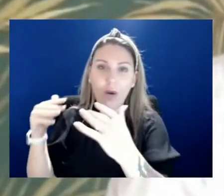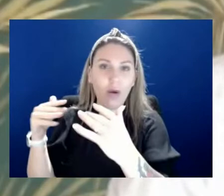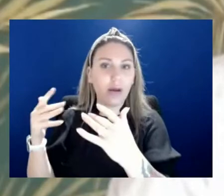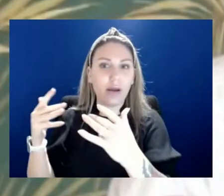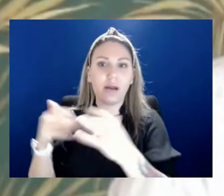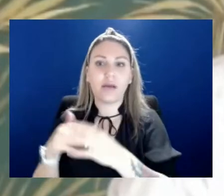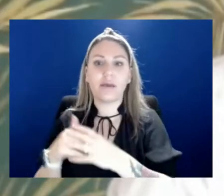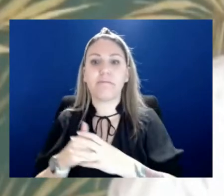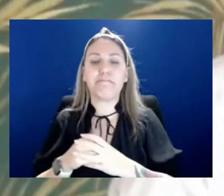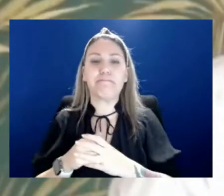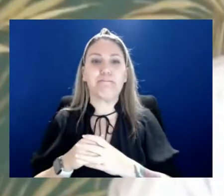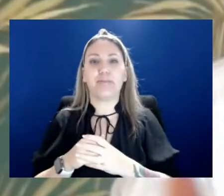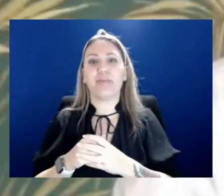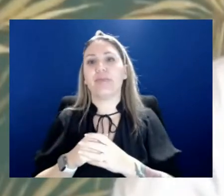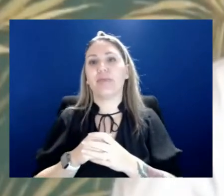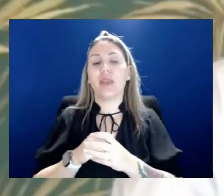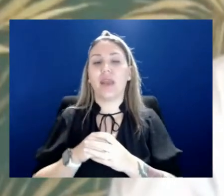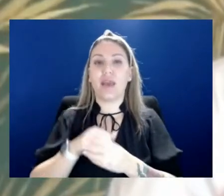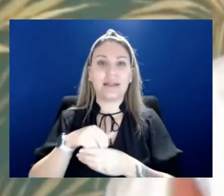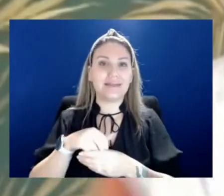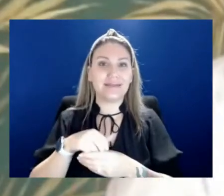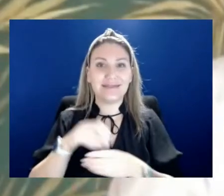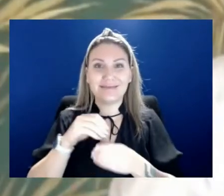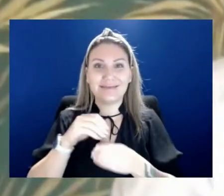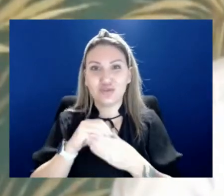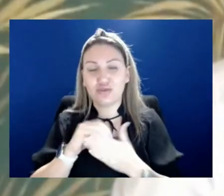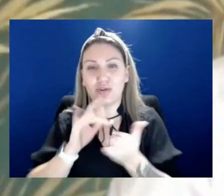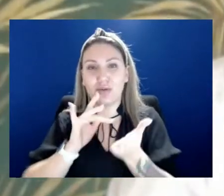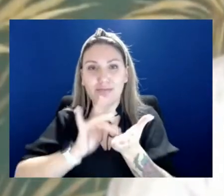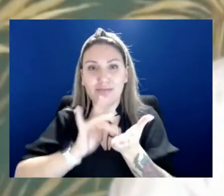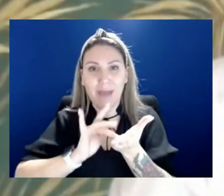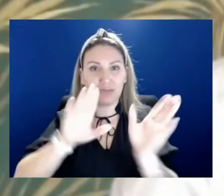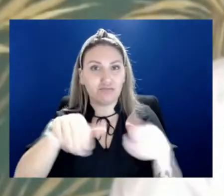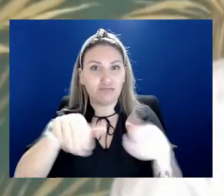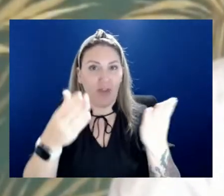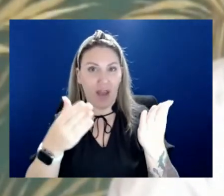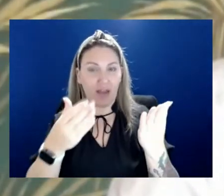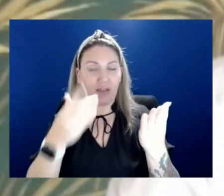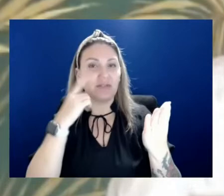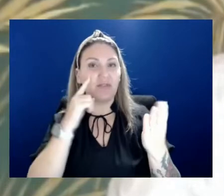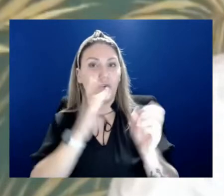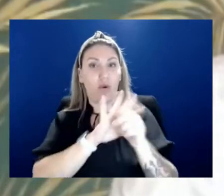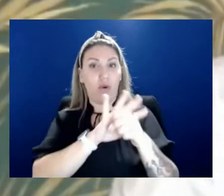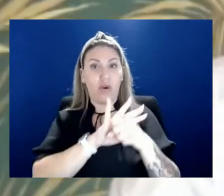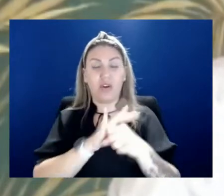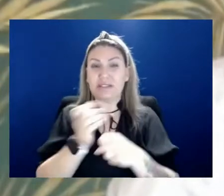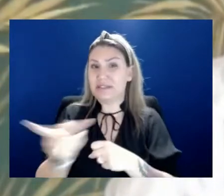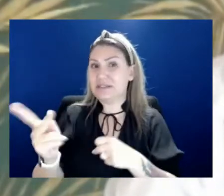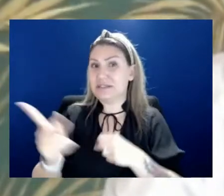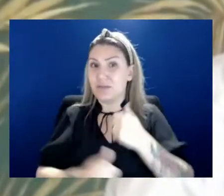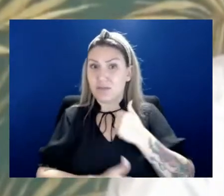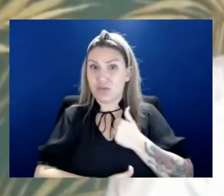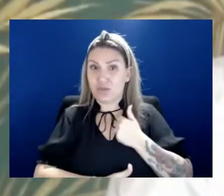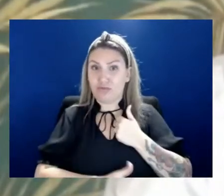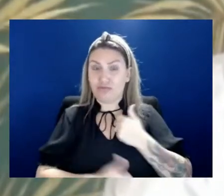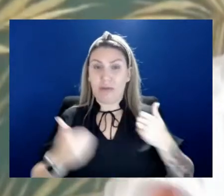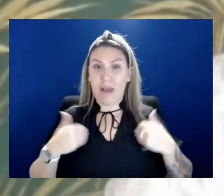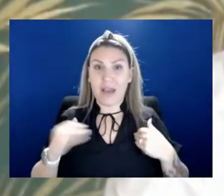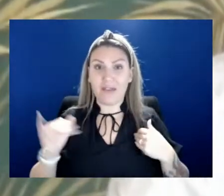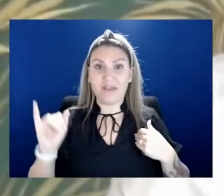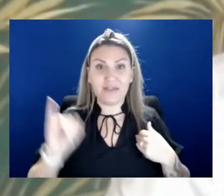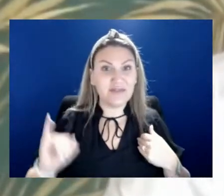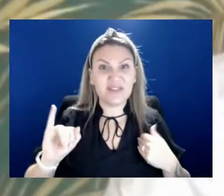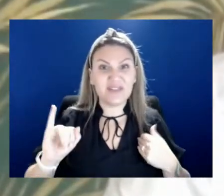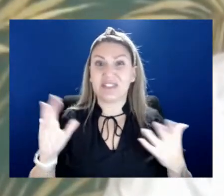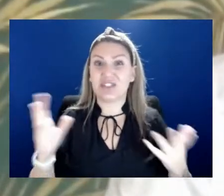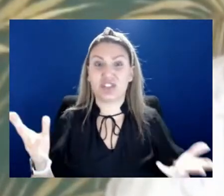internal medicine doctor and infectionist still provides this help because some soldiers got the infection pneumonia